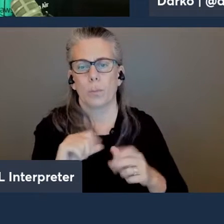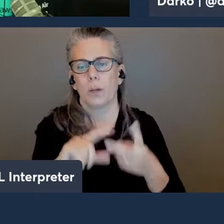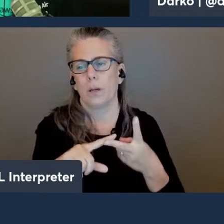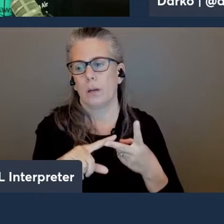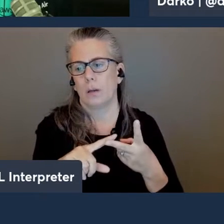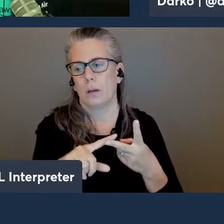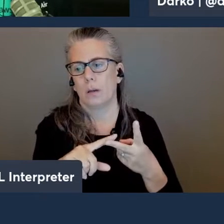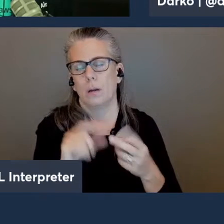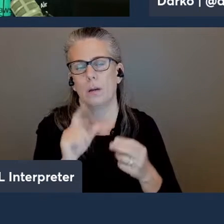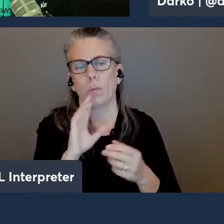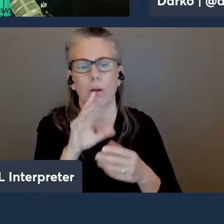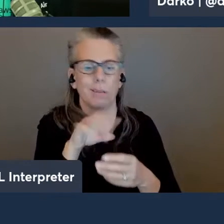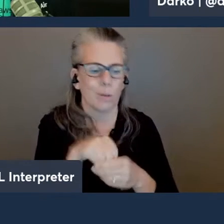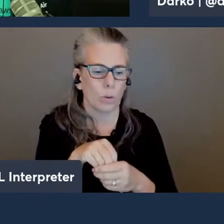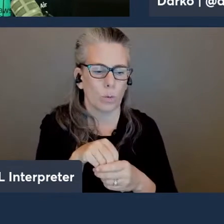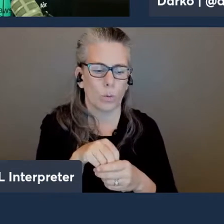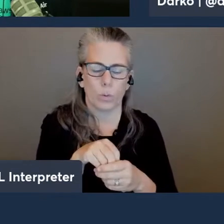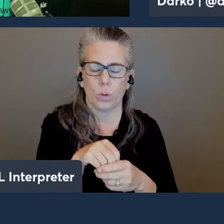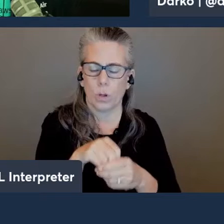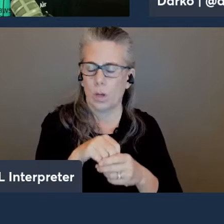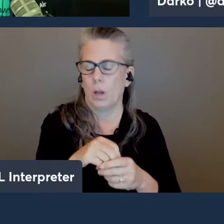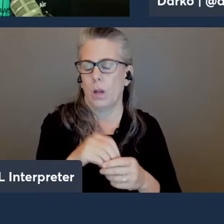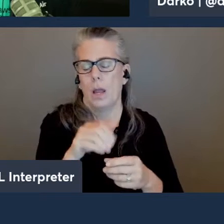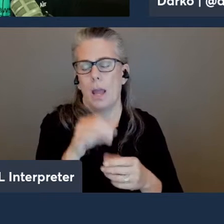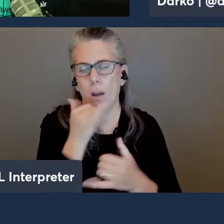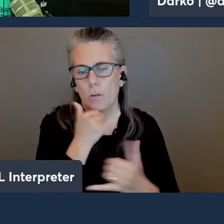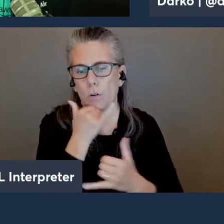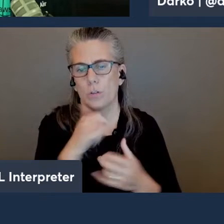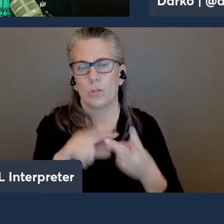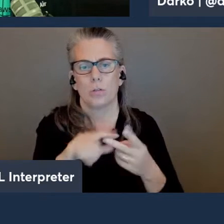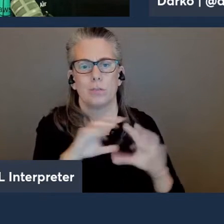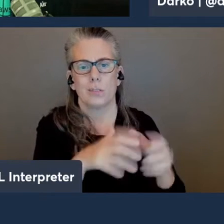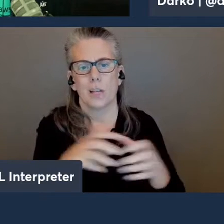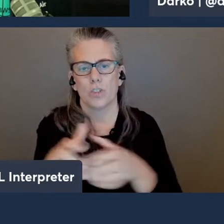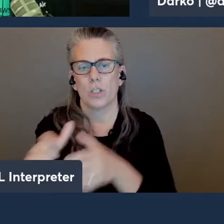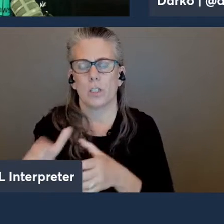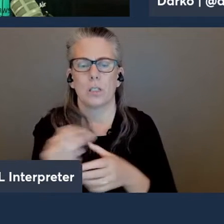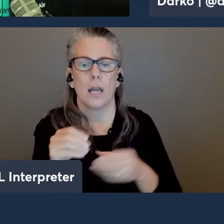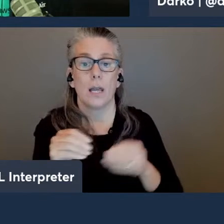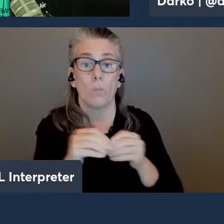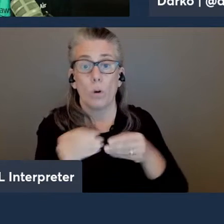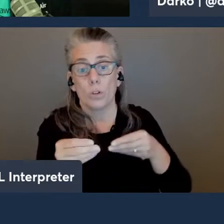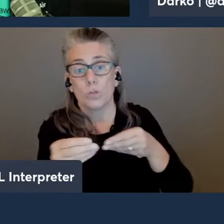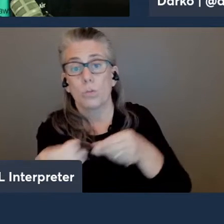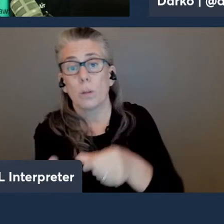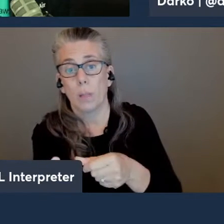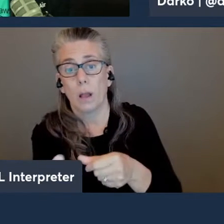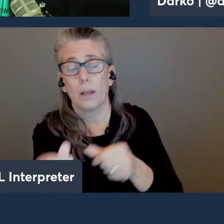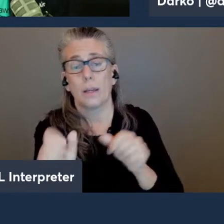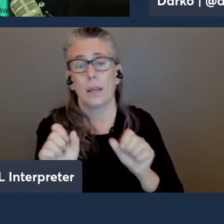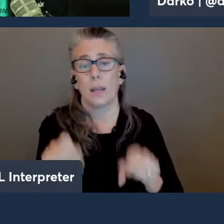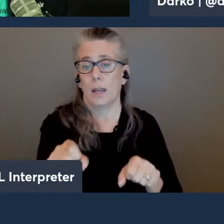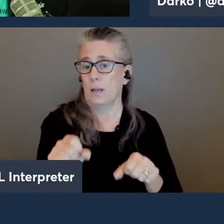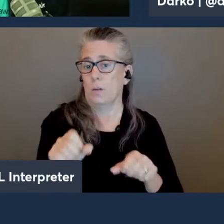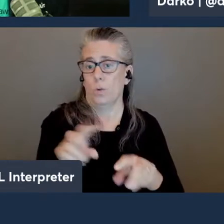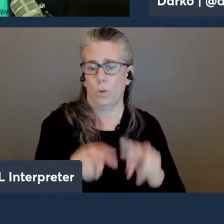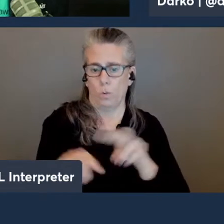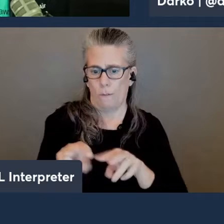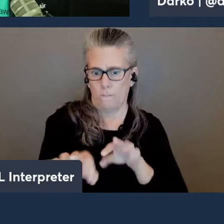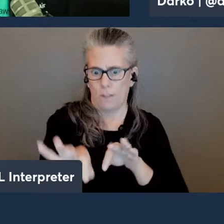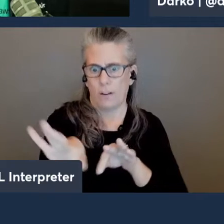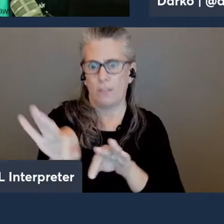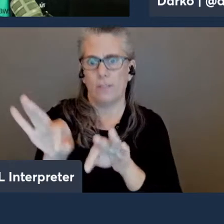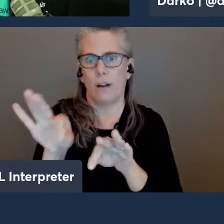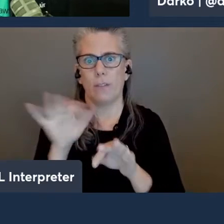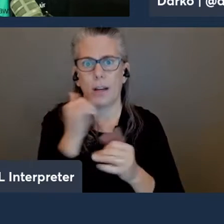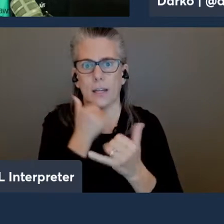This includes errors, sessions, and it's streamlined for you to be able to identify any anomalies and